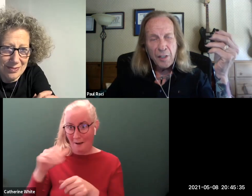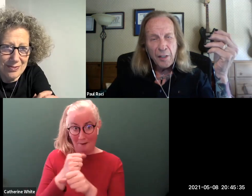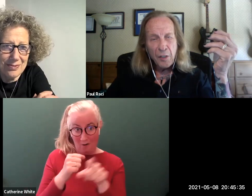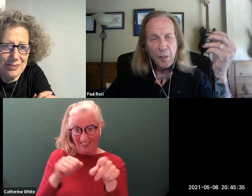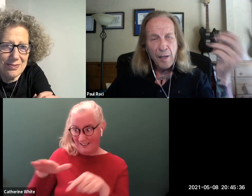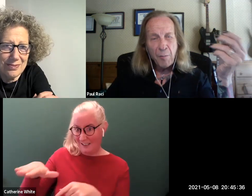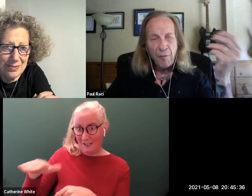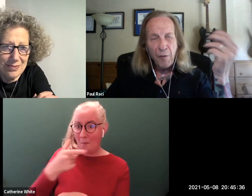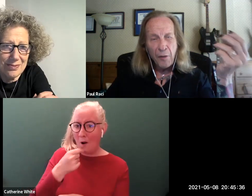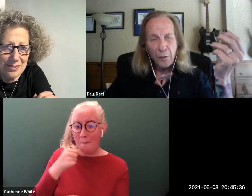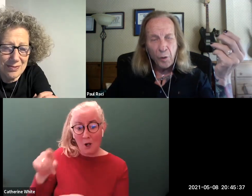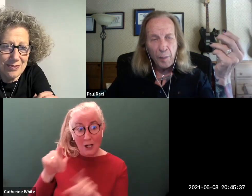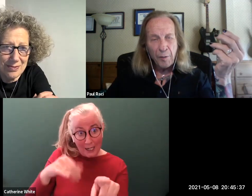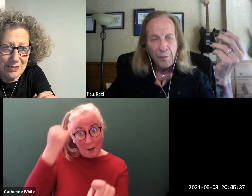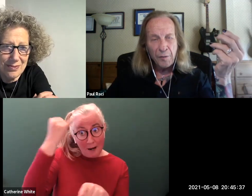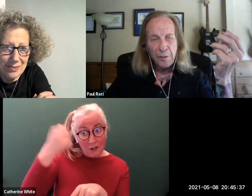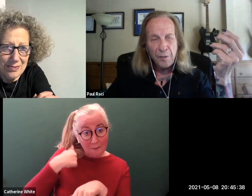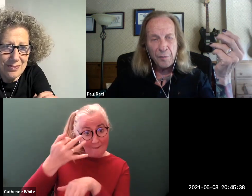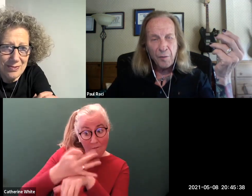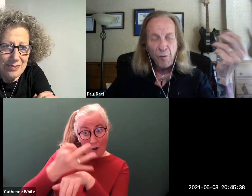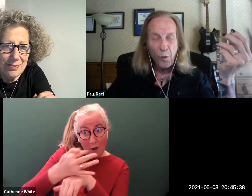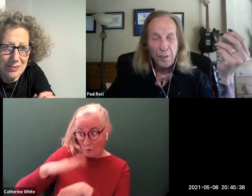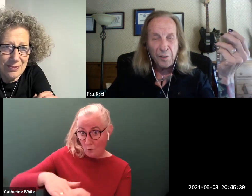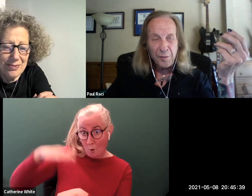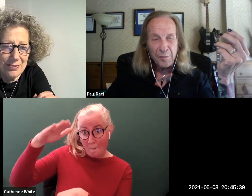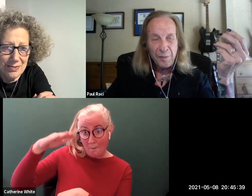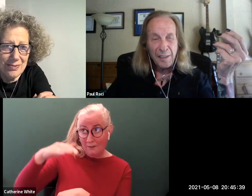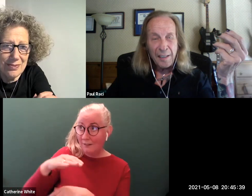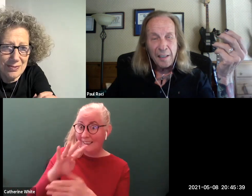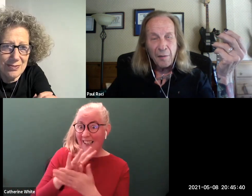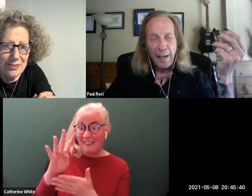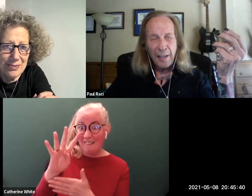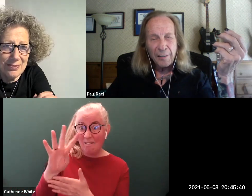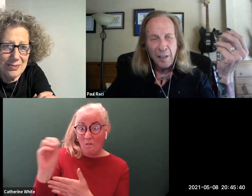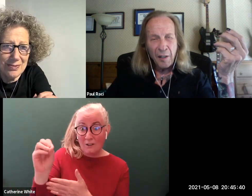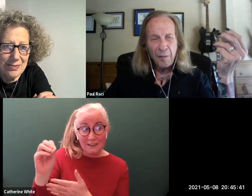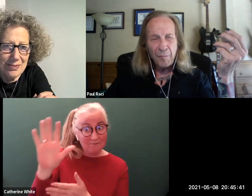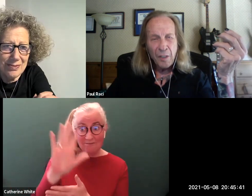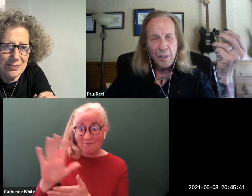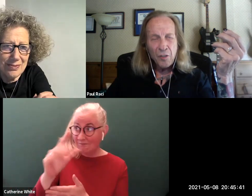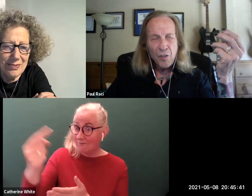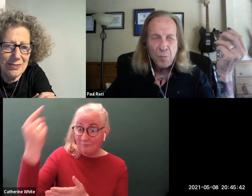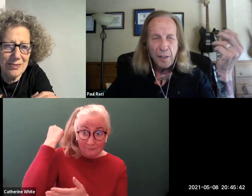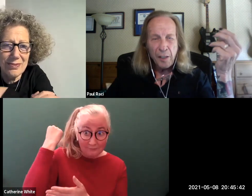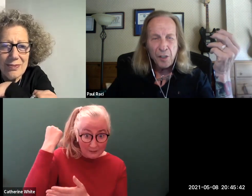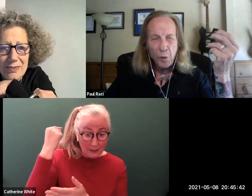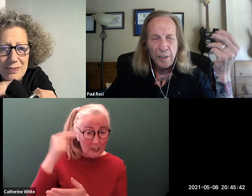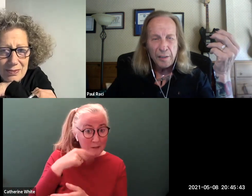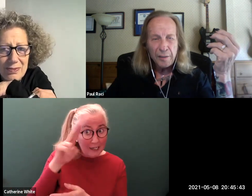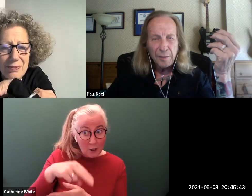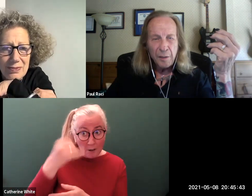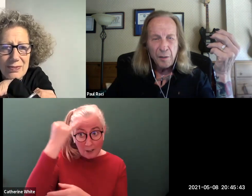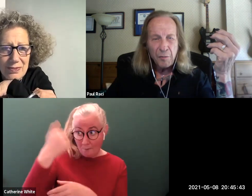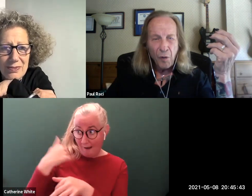is, you can imagine my father growing up in the 50s, the 40s, and just being